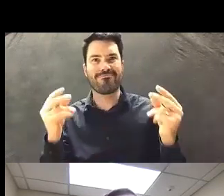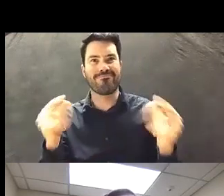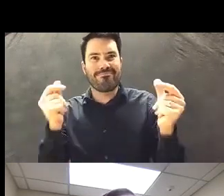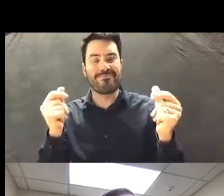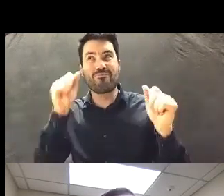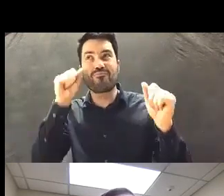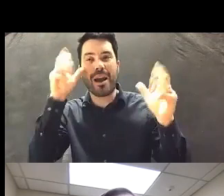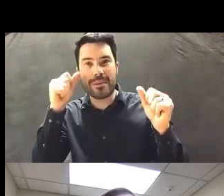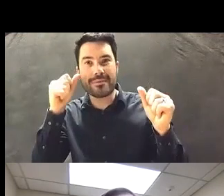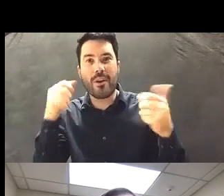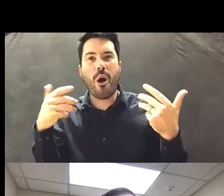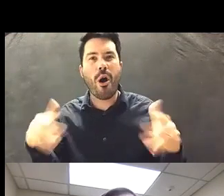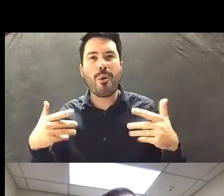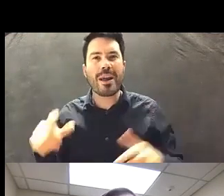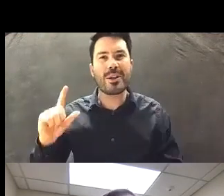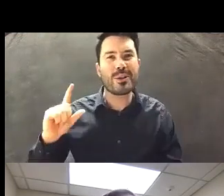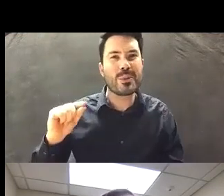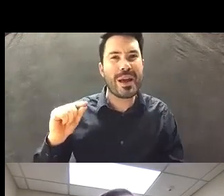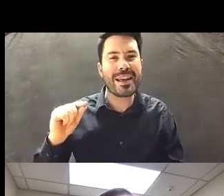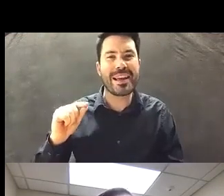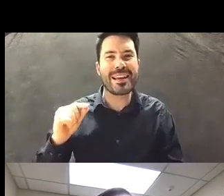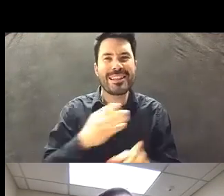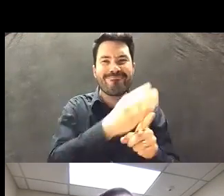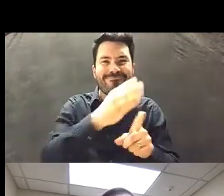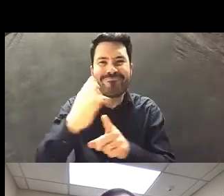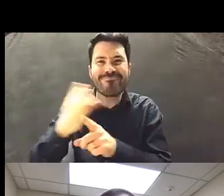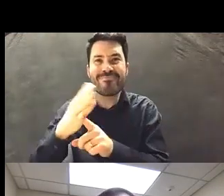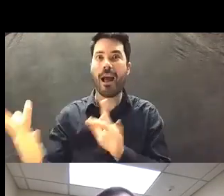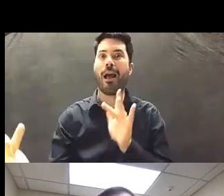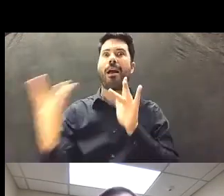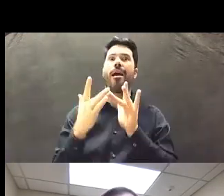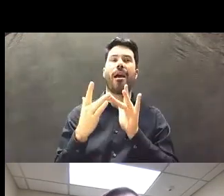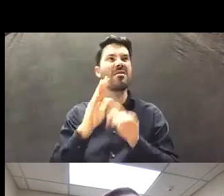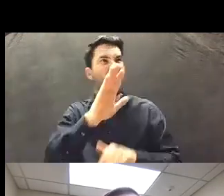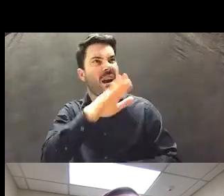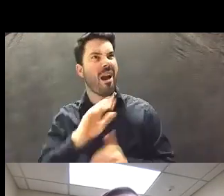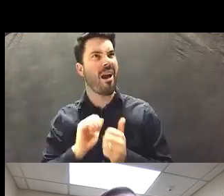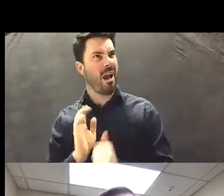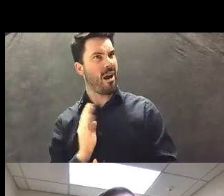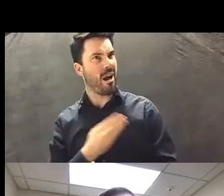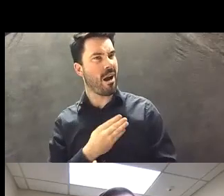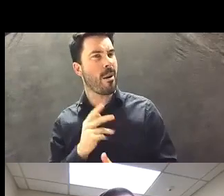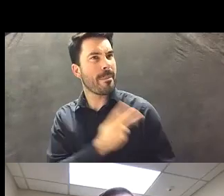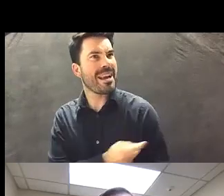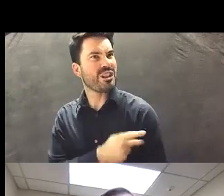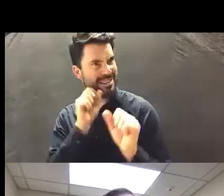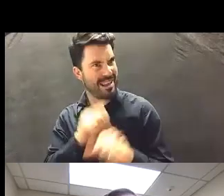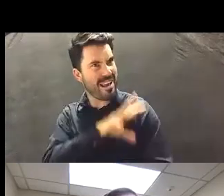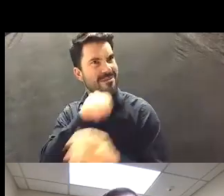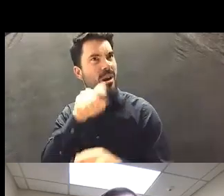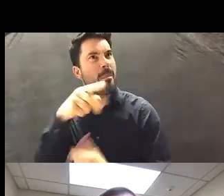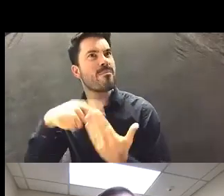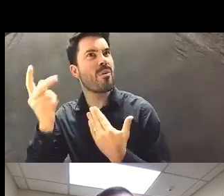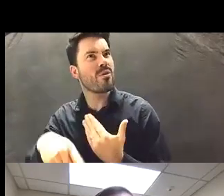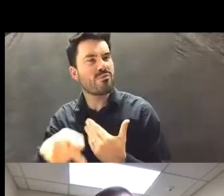20 additional clinical areas reach out to ask the question about how their patient population may be able to participate in care at home as